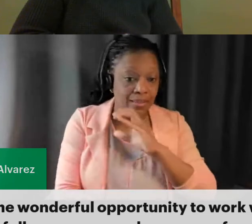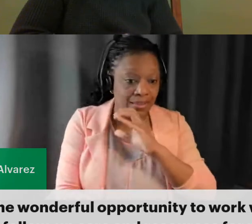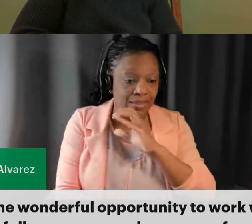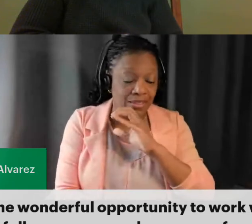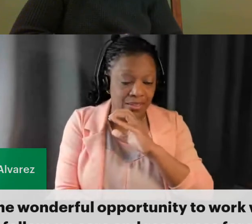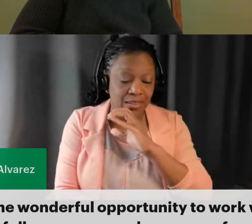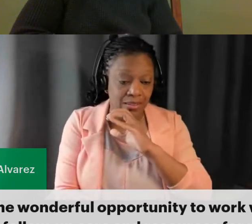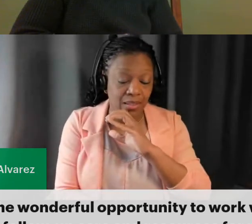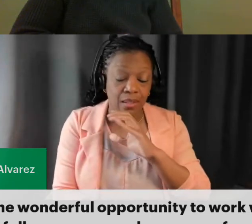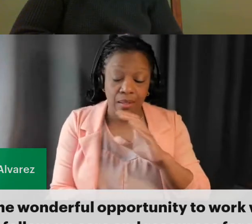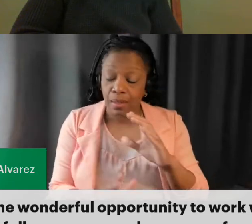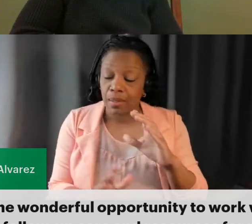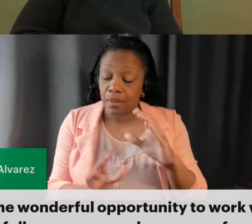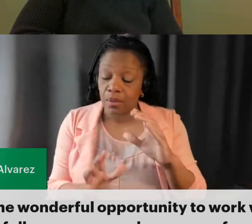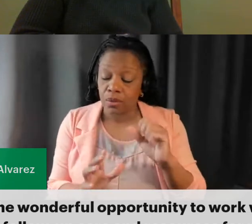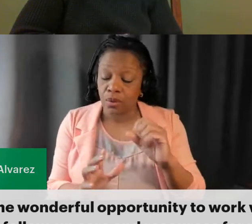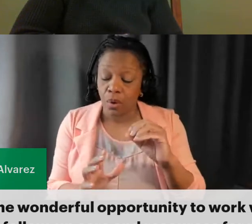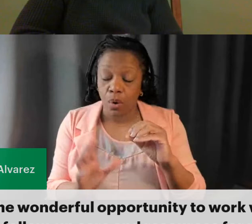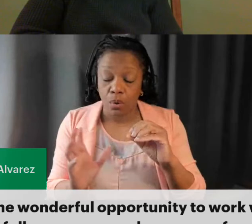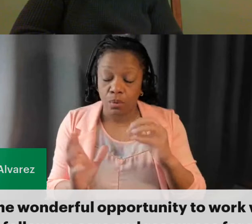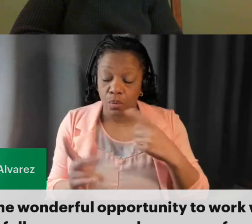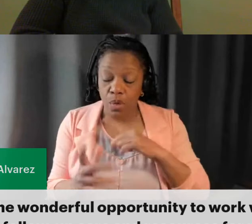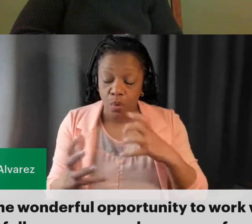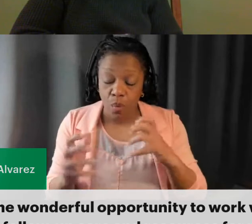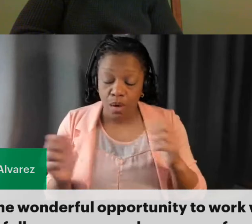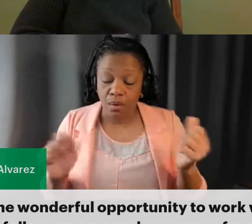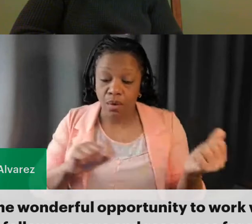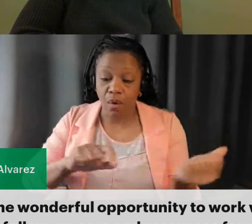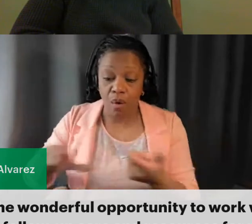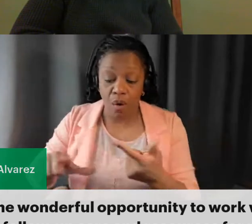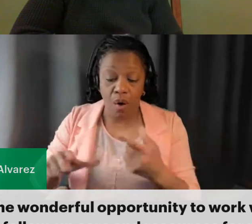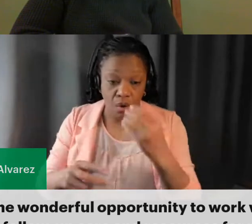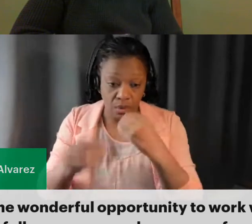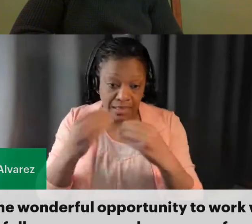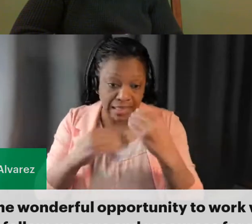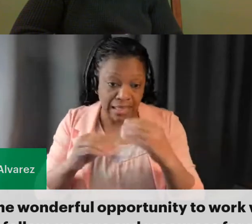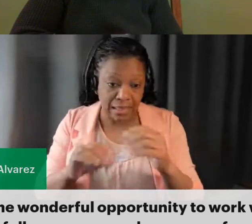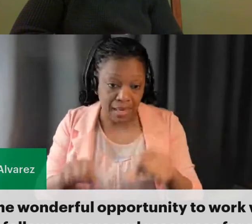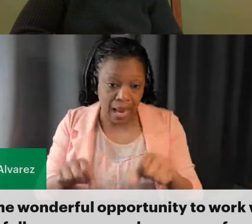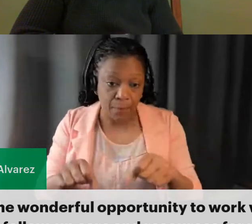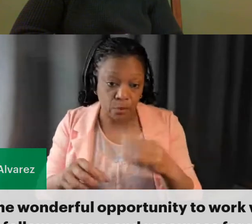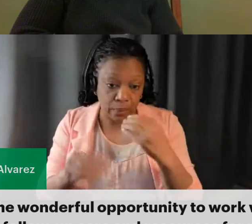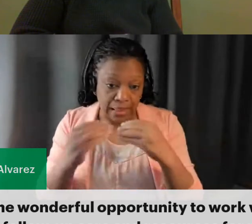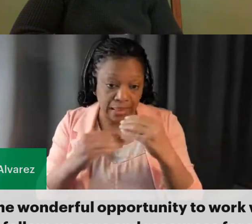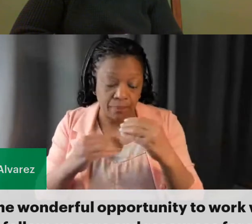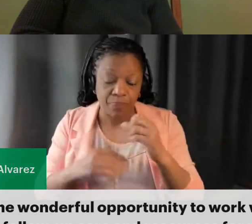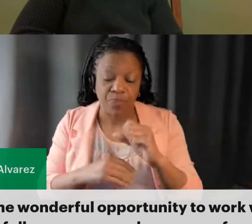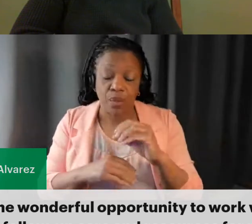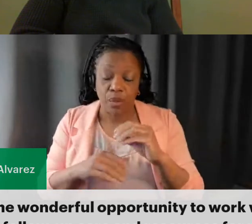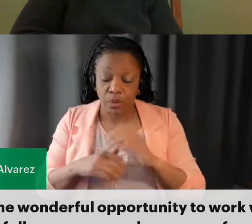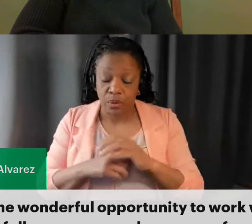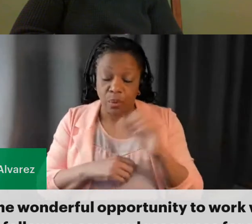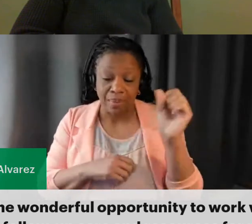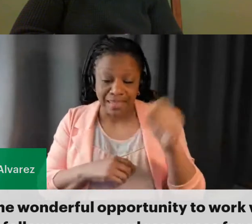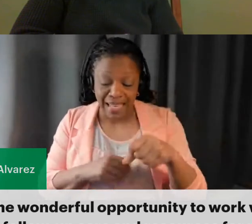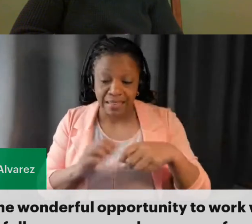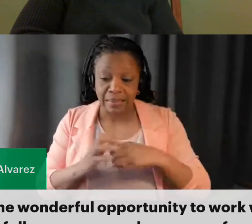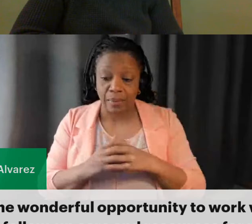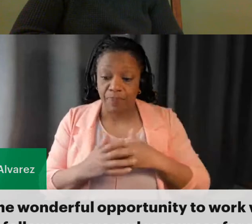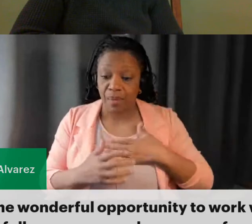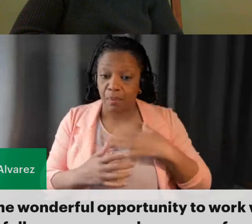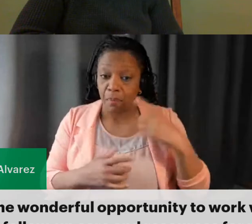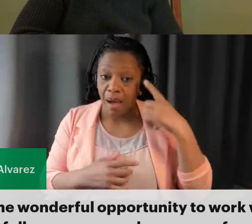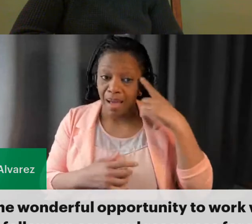yes, there I've seen that plug go in that socket and connect itself. My thoughts may be different